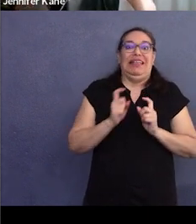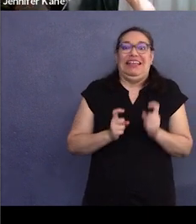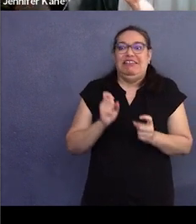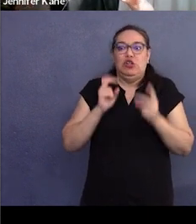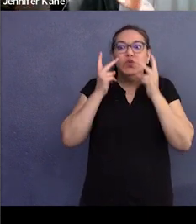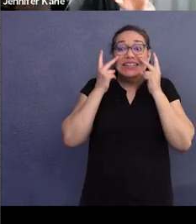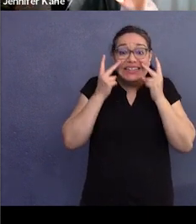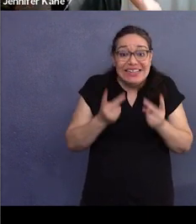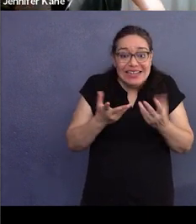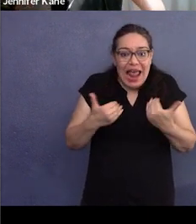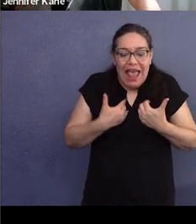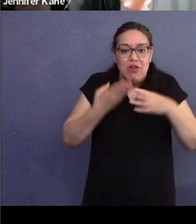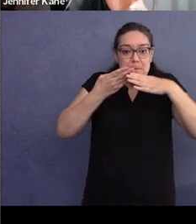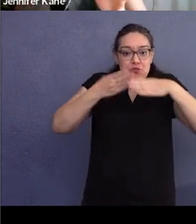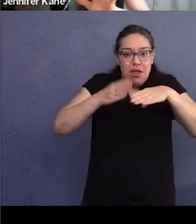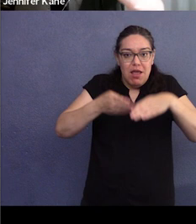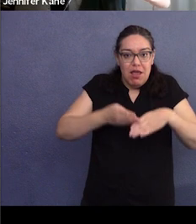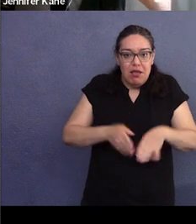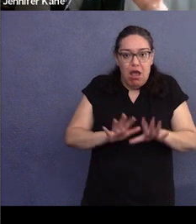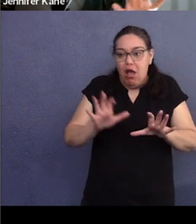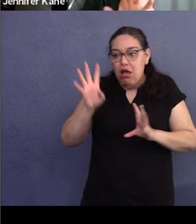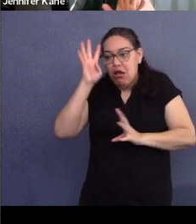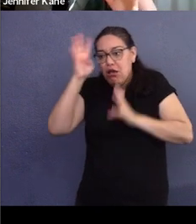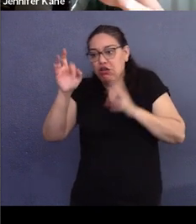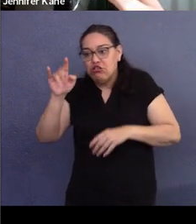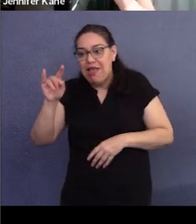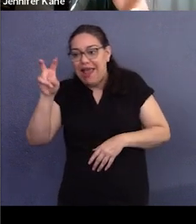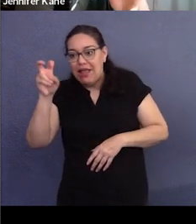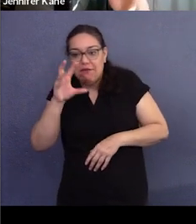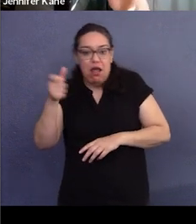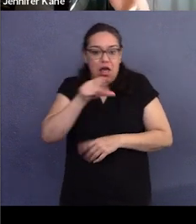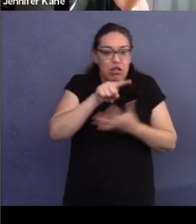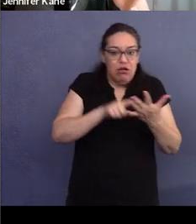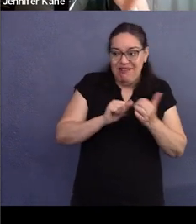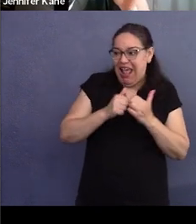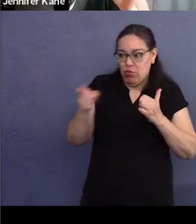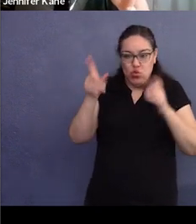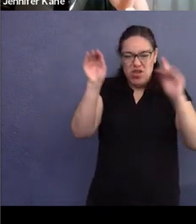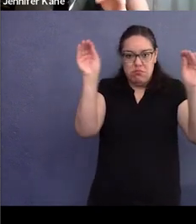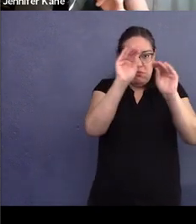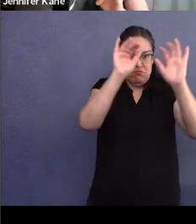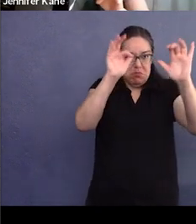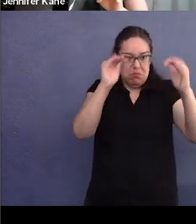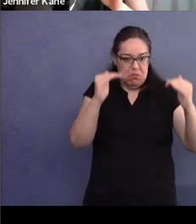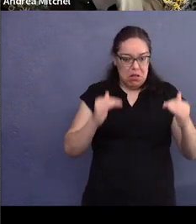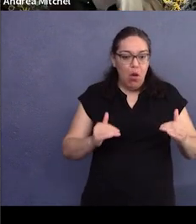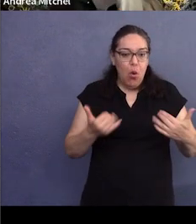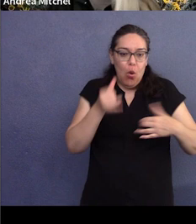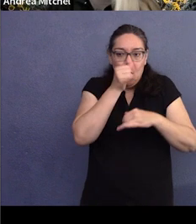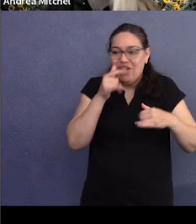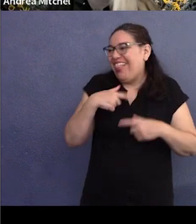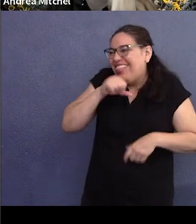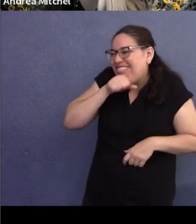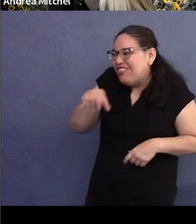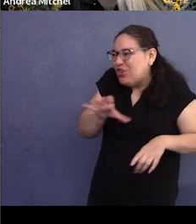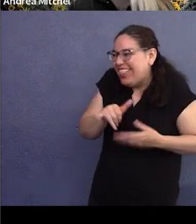have it broken down by creative, the top portion and how you listed it. So I love doing it